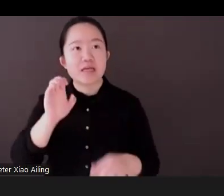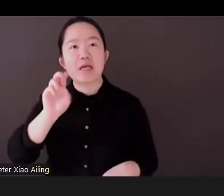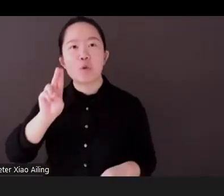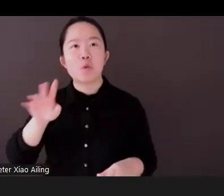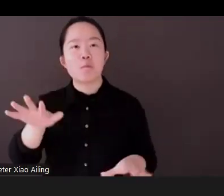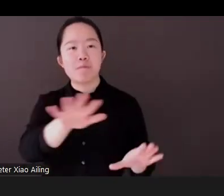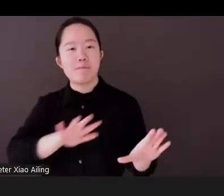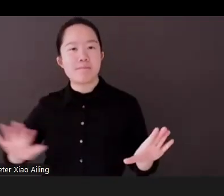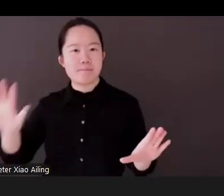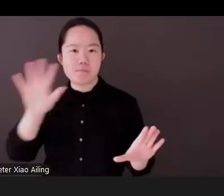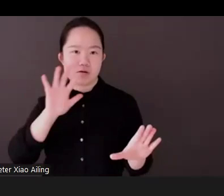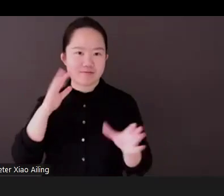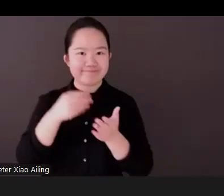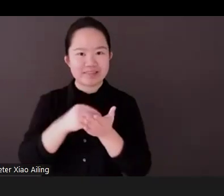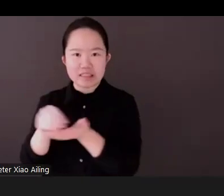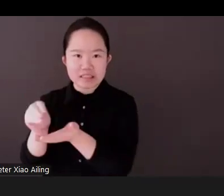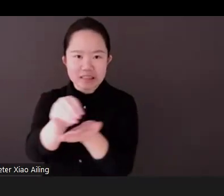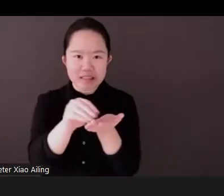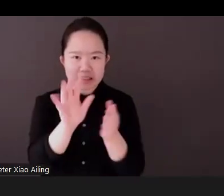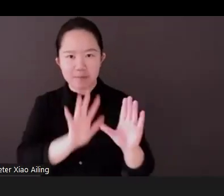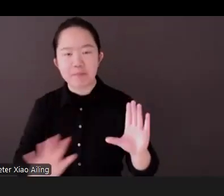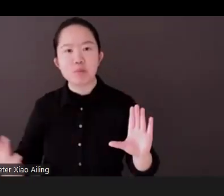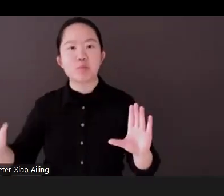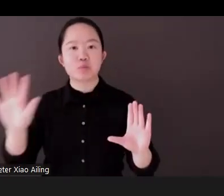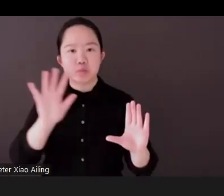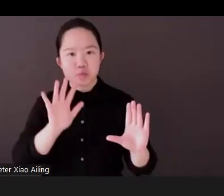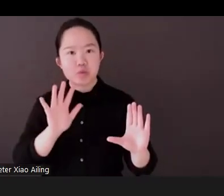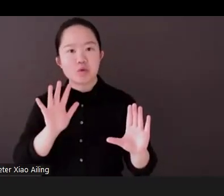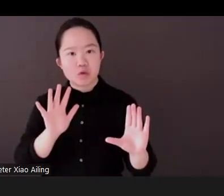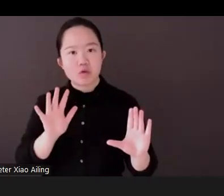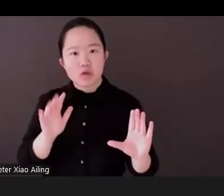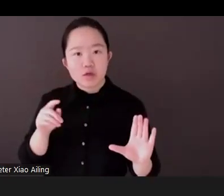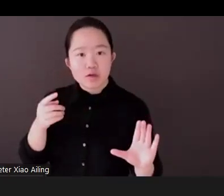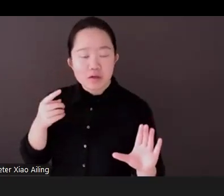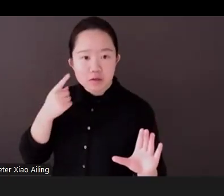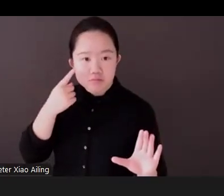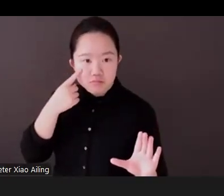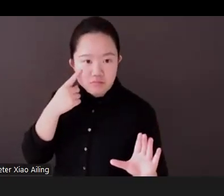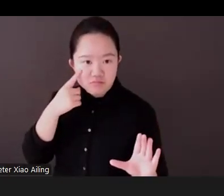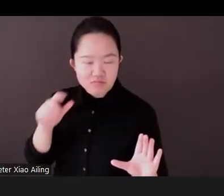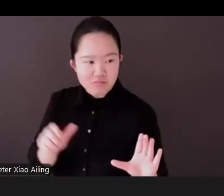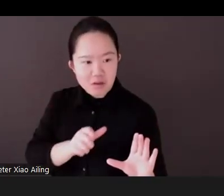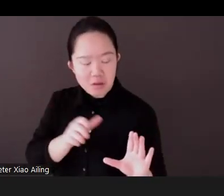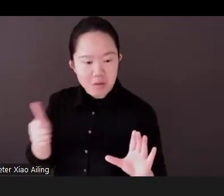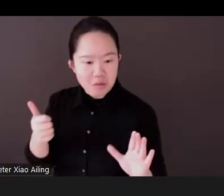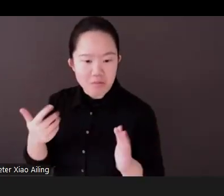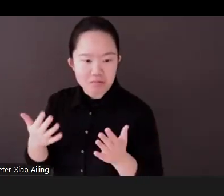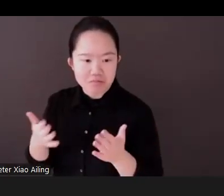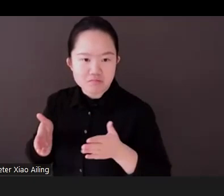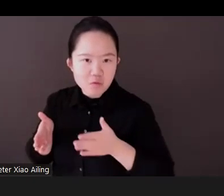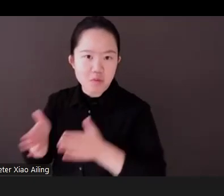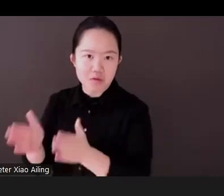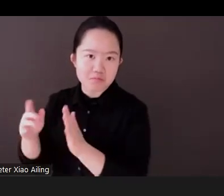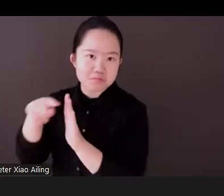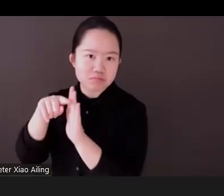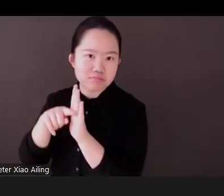way, too, there would be coordination around the issuing of fines and any other restrictive measures. So the safest thing for